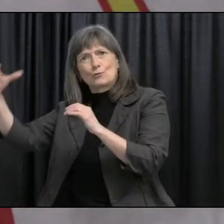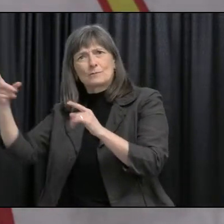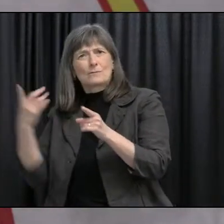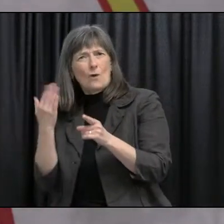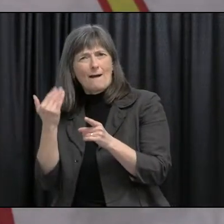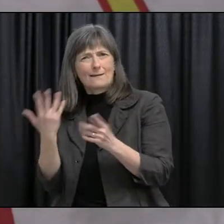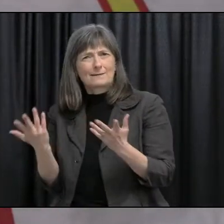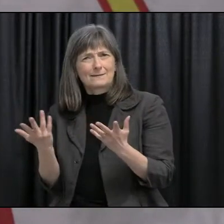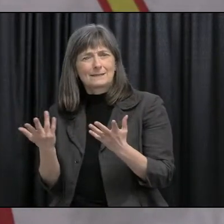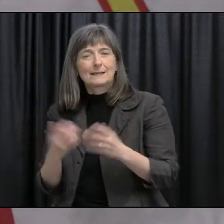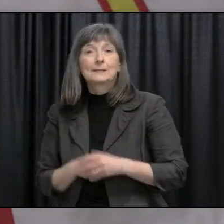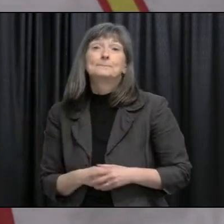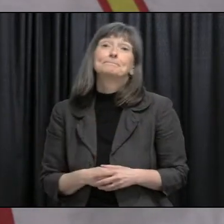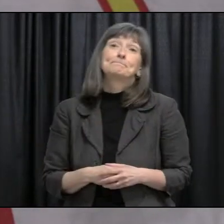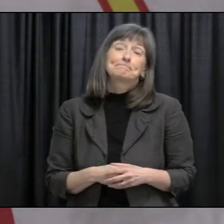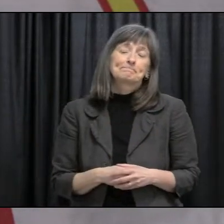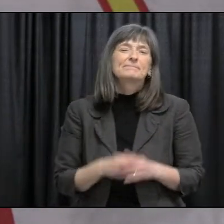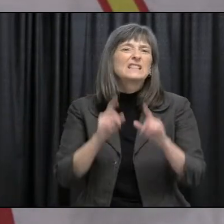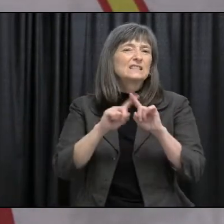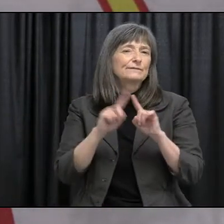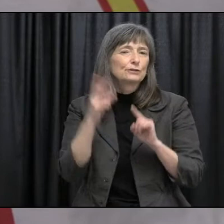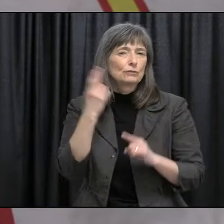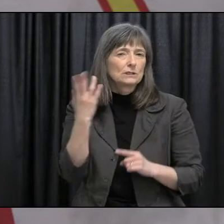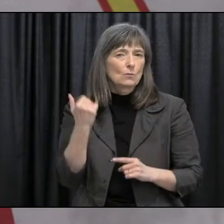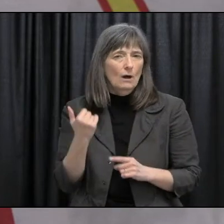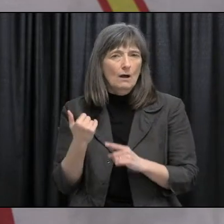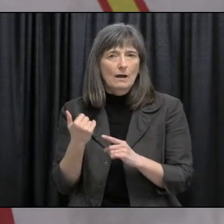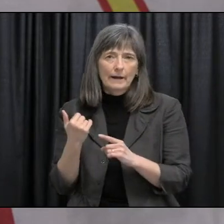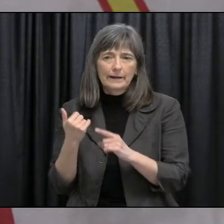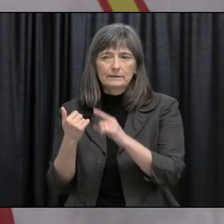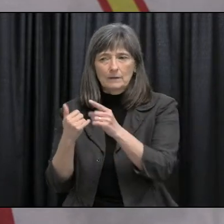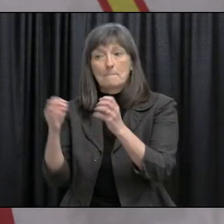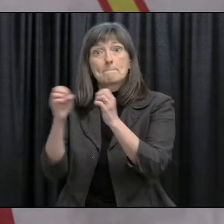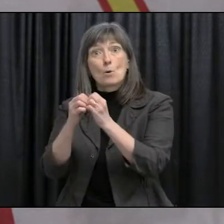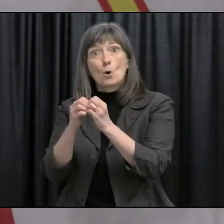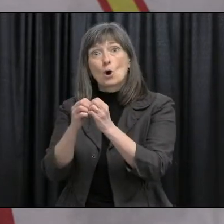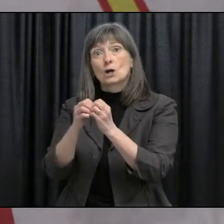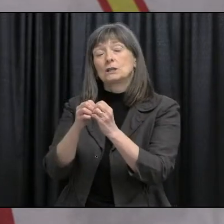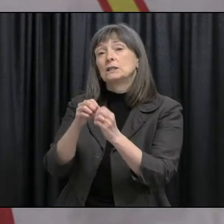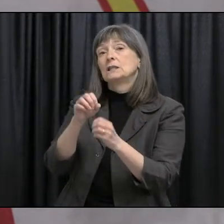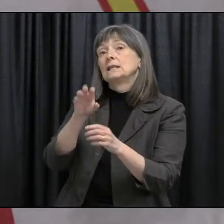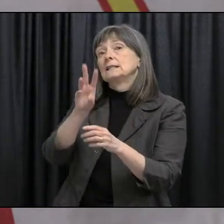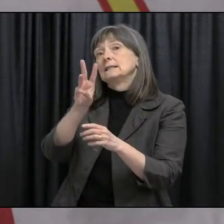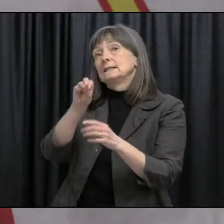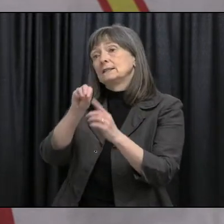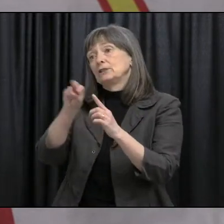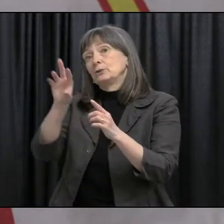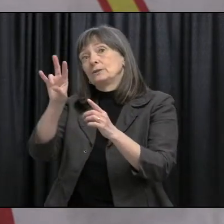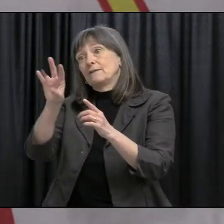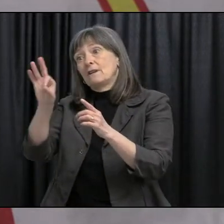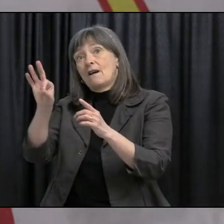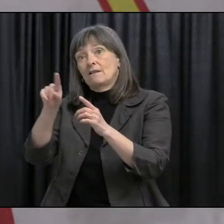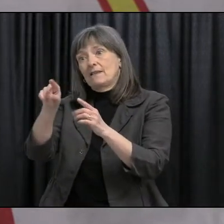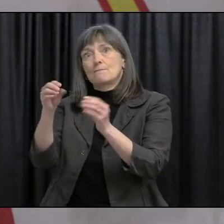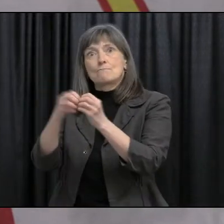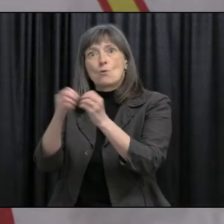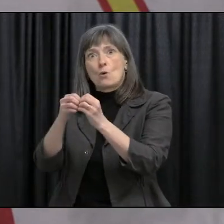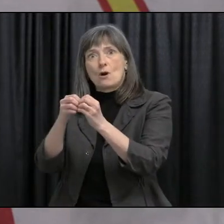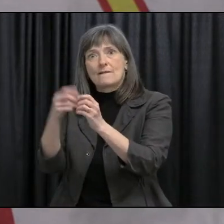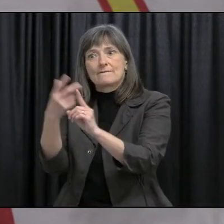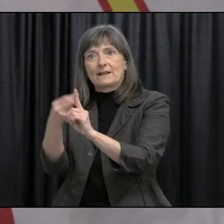there are many reasons why that may be happening. And we certainly will be delving into